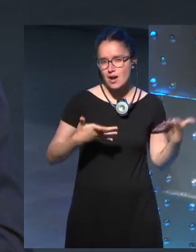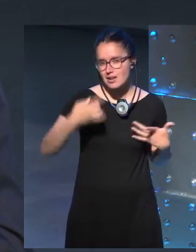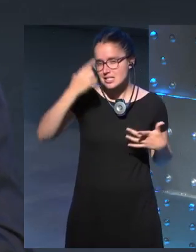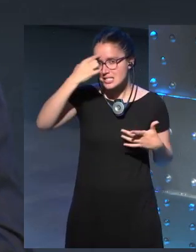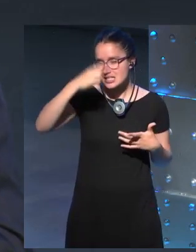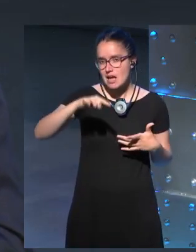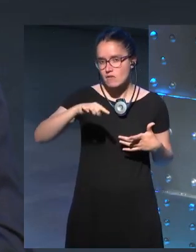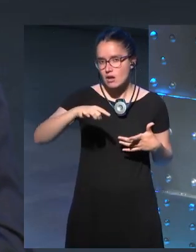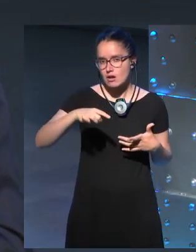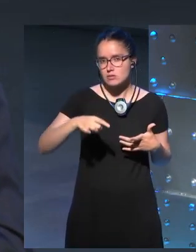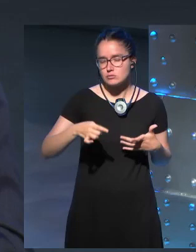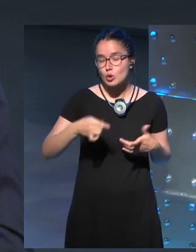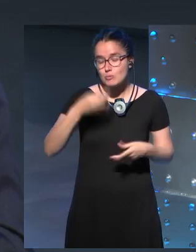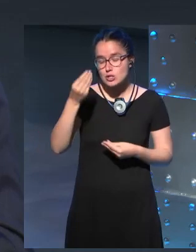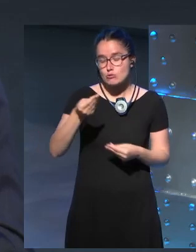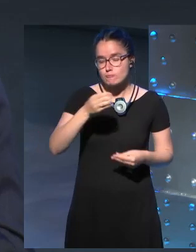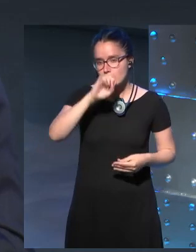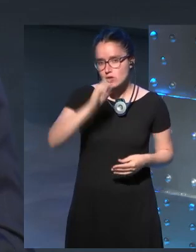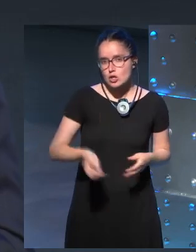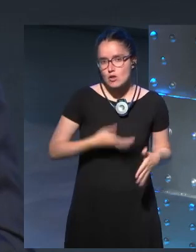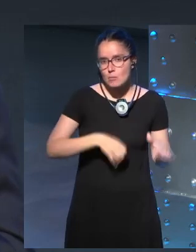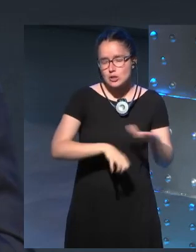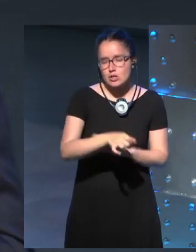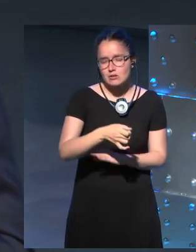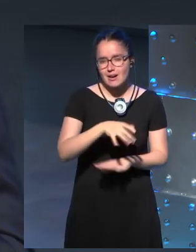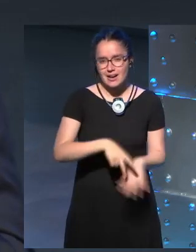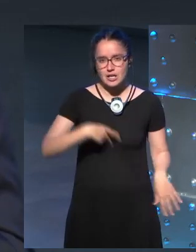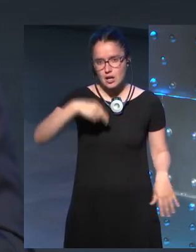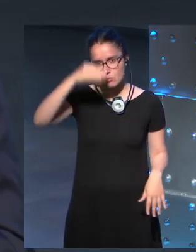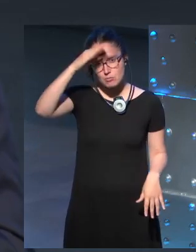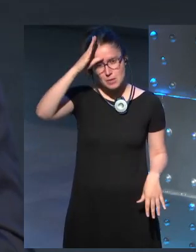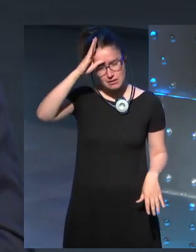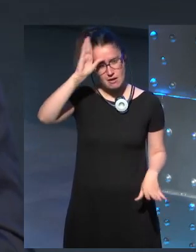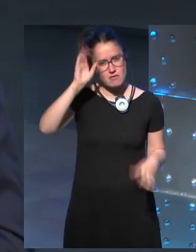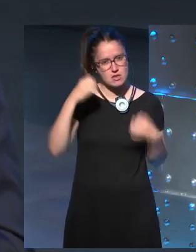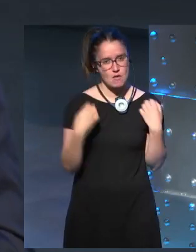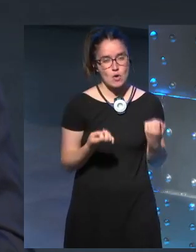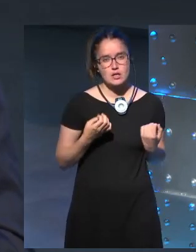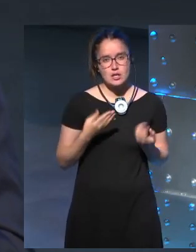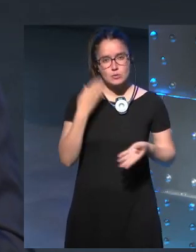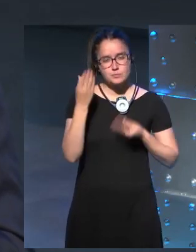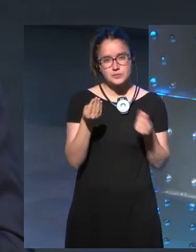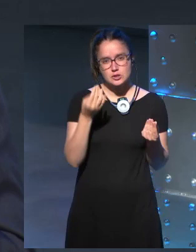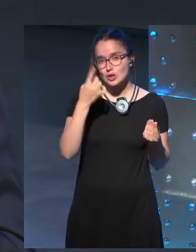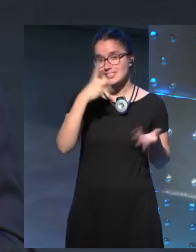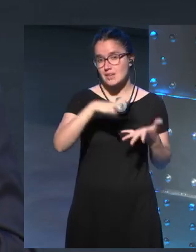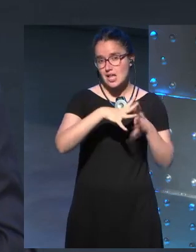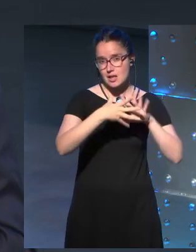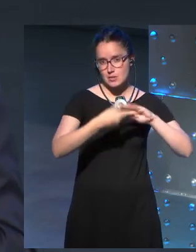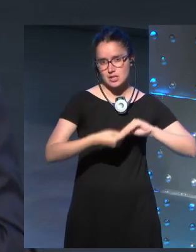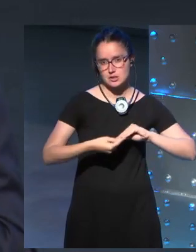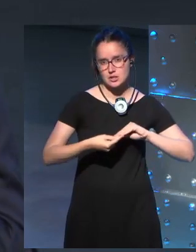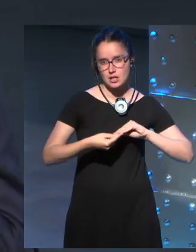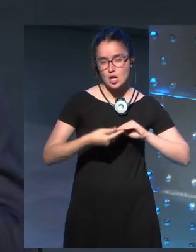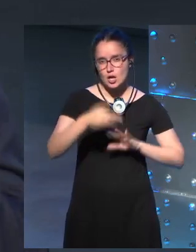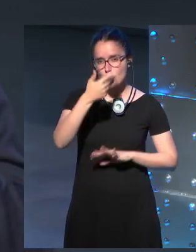football is. I think that supporters are quite intelligent, and I